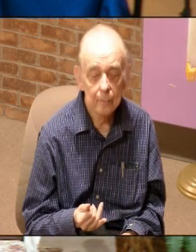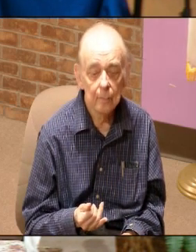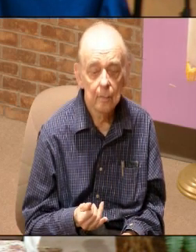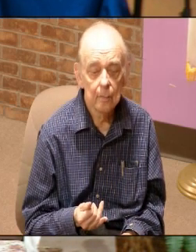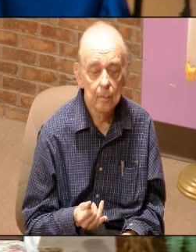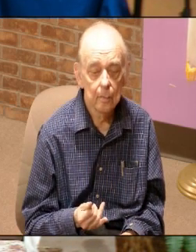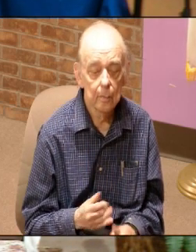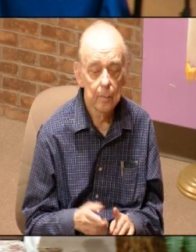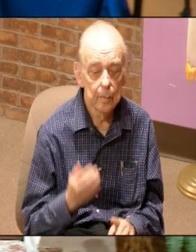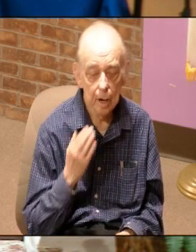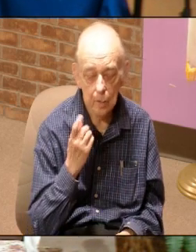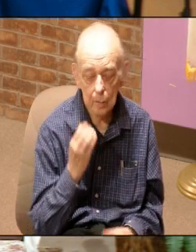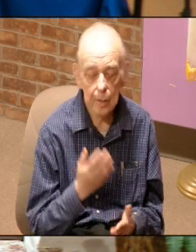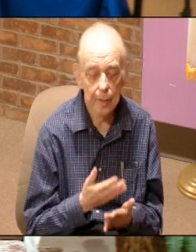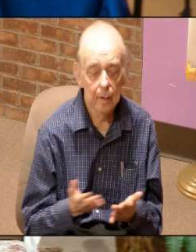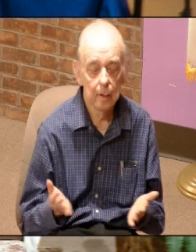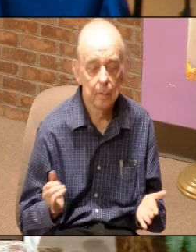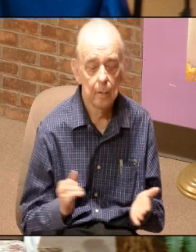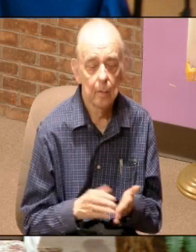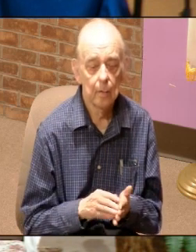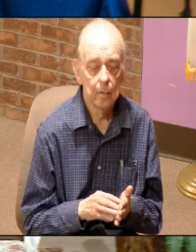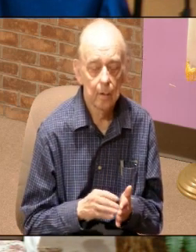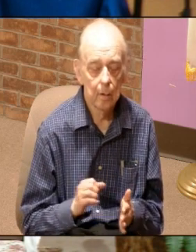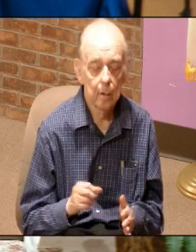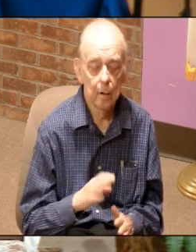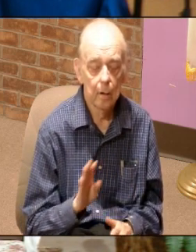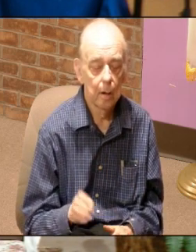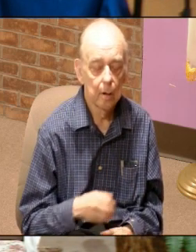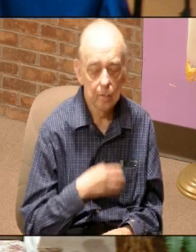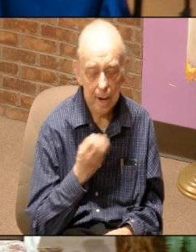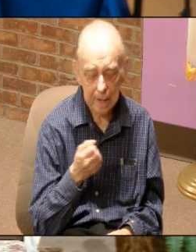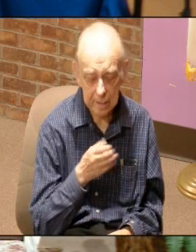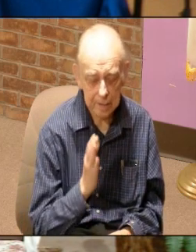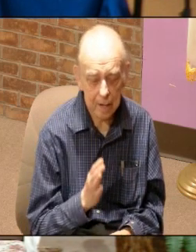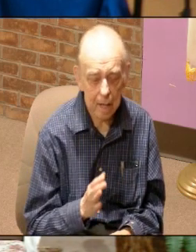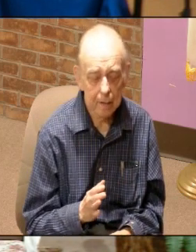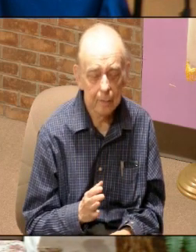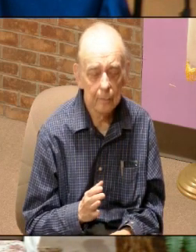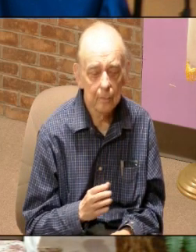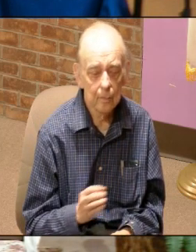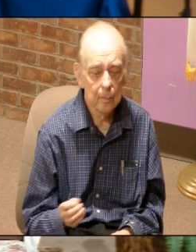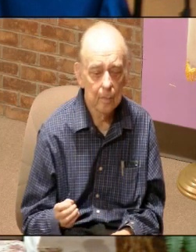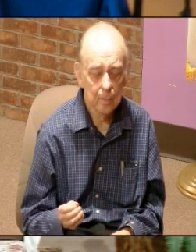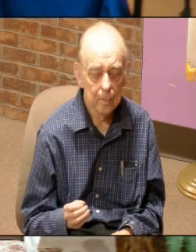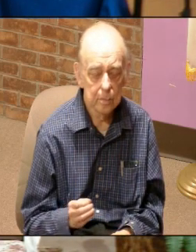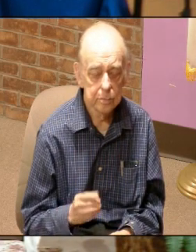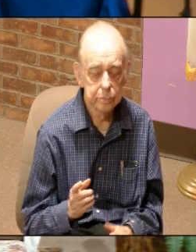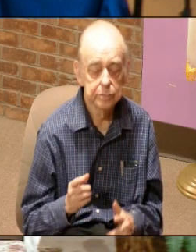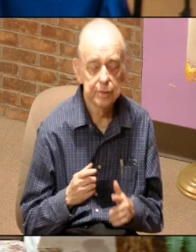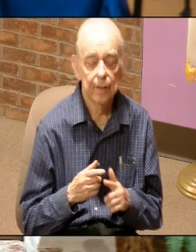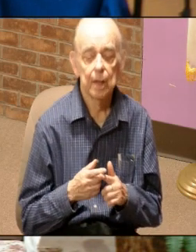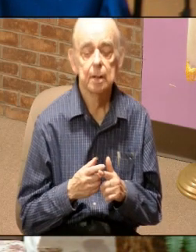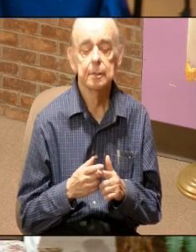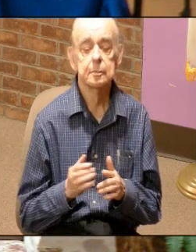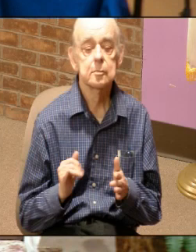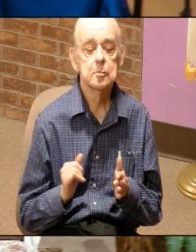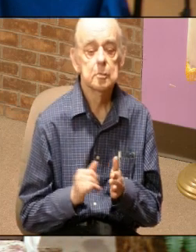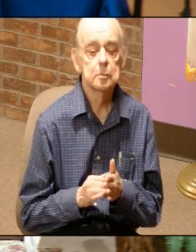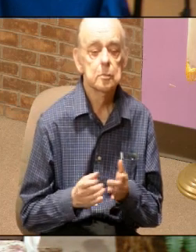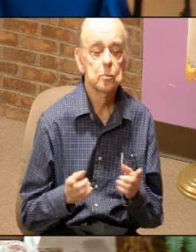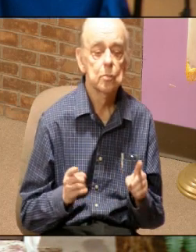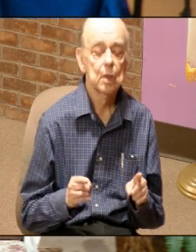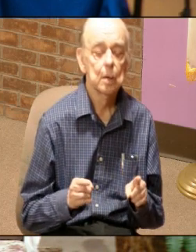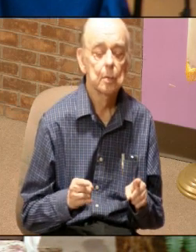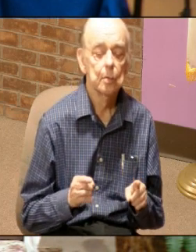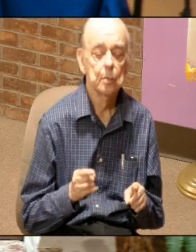But I know one thing. Elijah cried out to God. And it's then that when